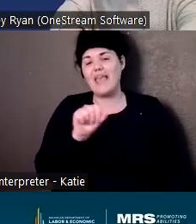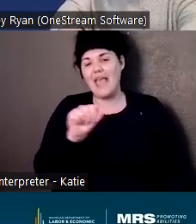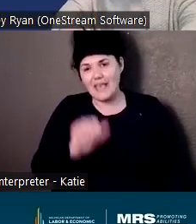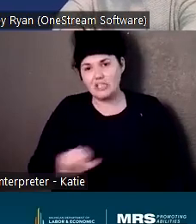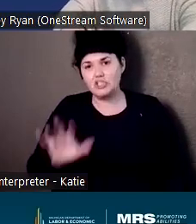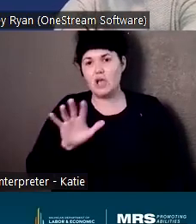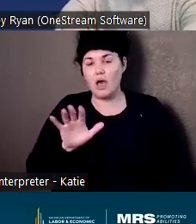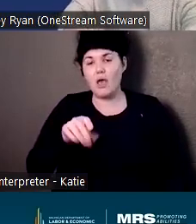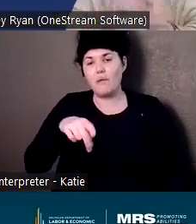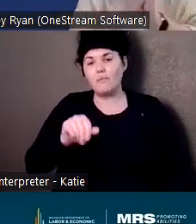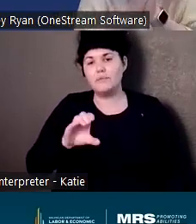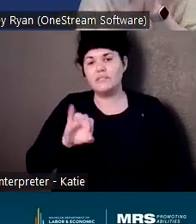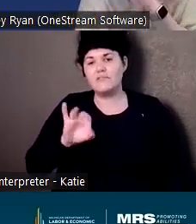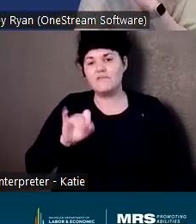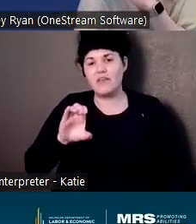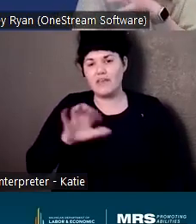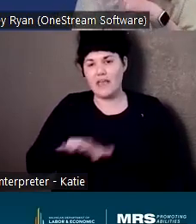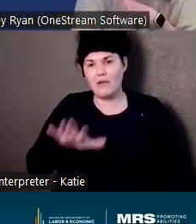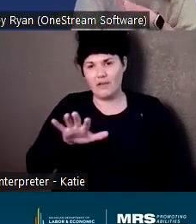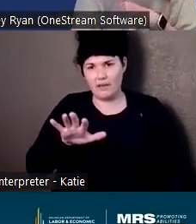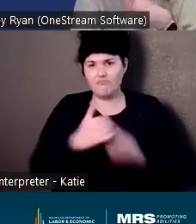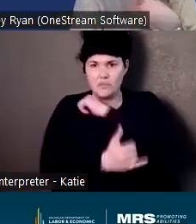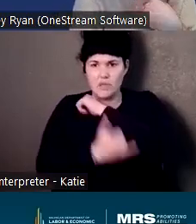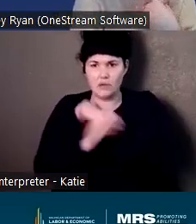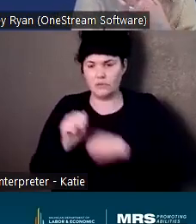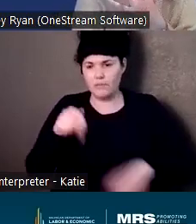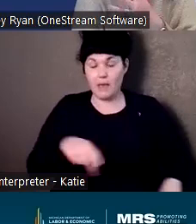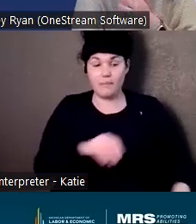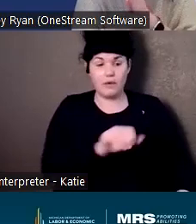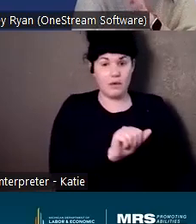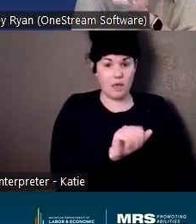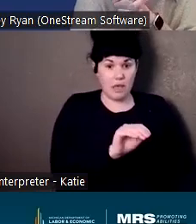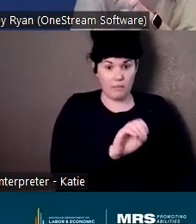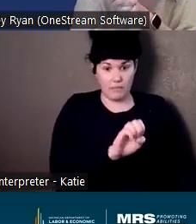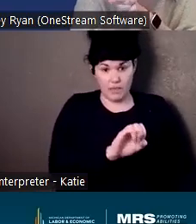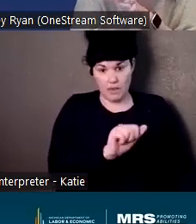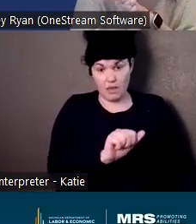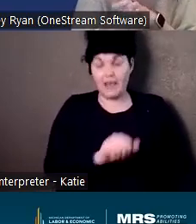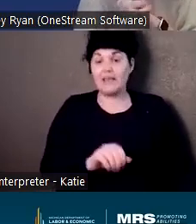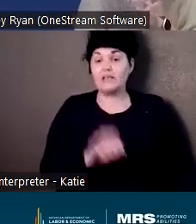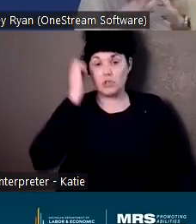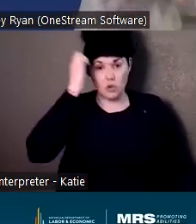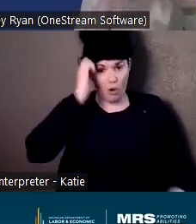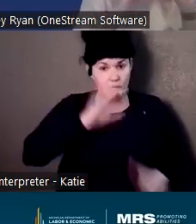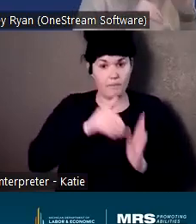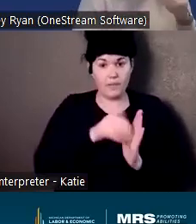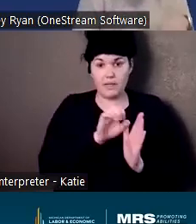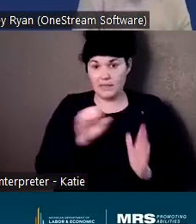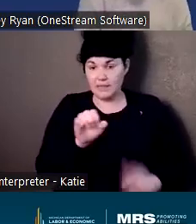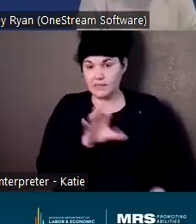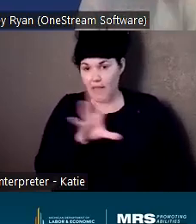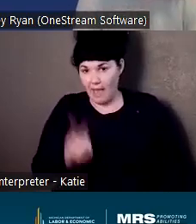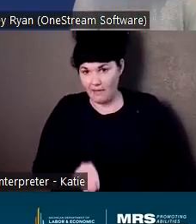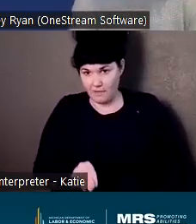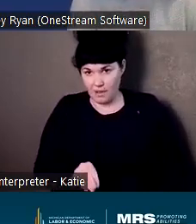area or country map. And then EMEA is Europe and the Middle East and Africa. So just kind of, yeah,